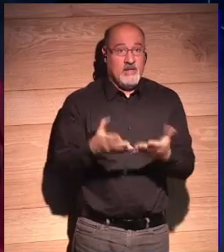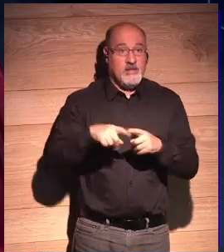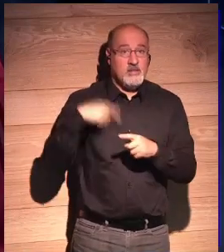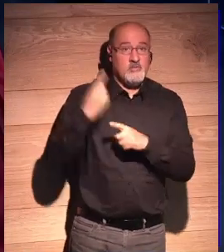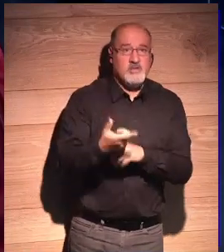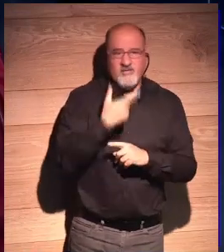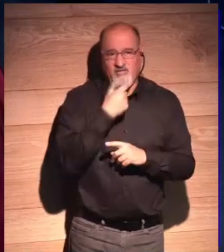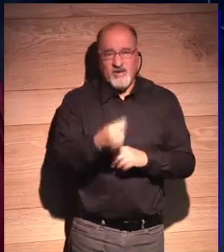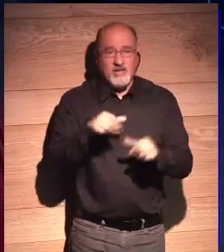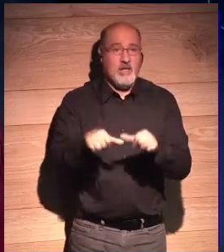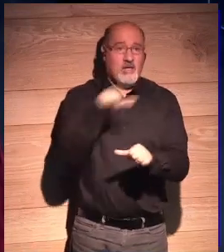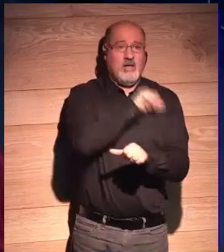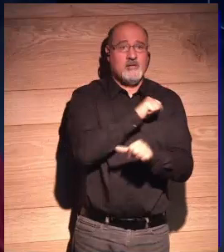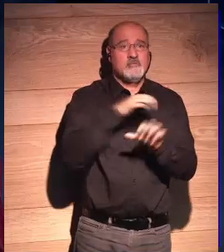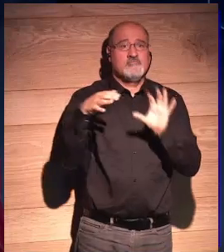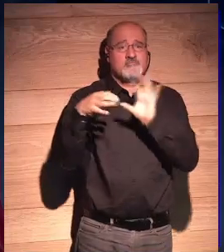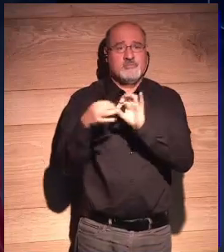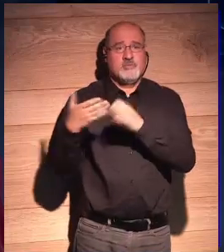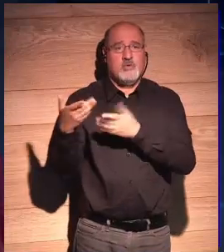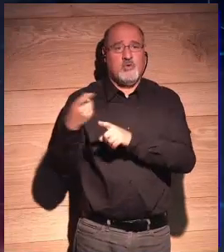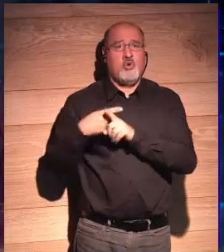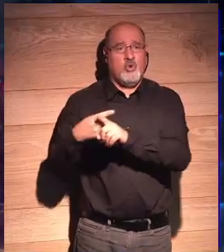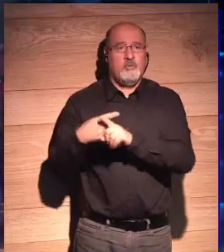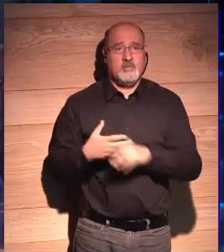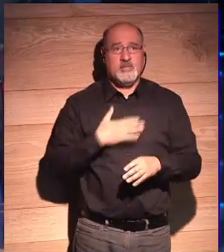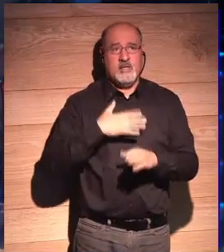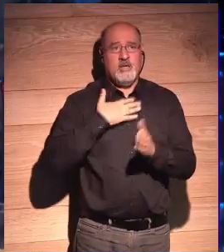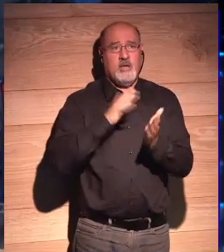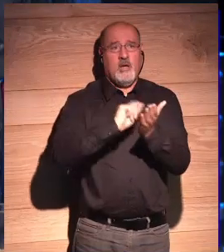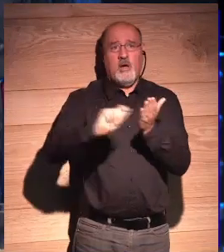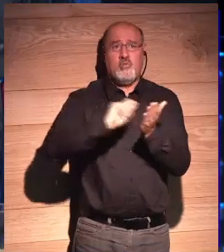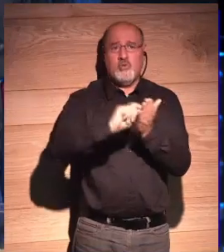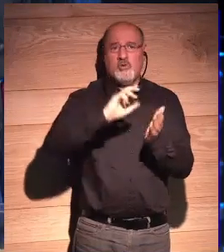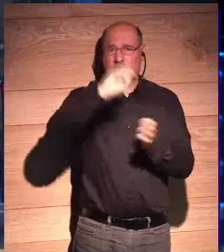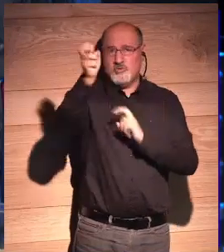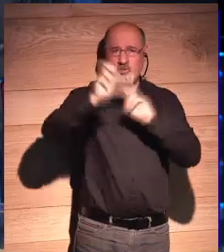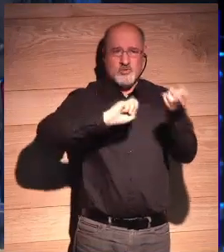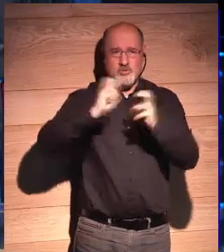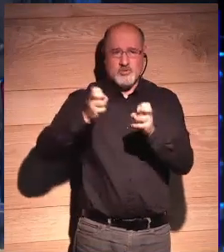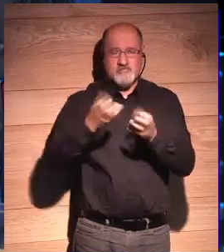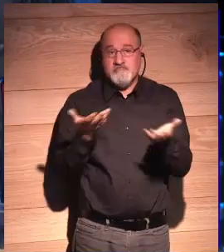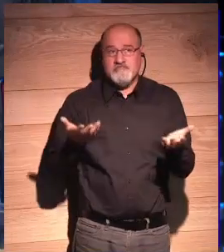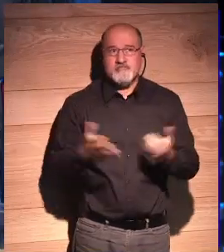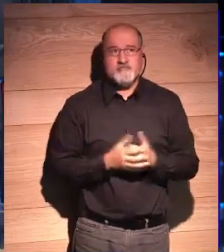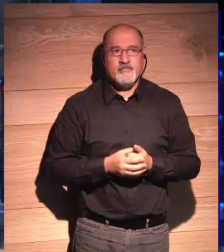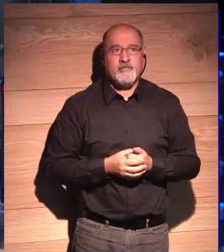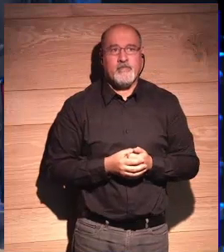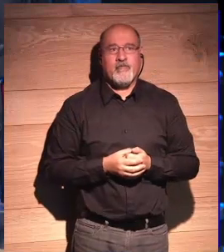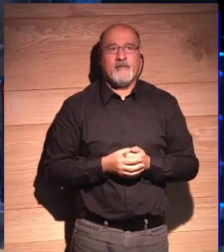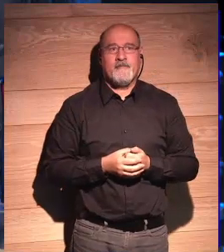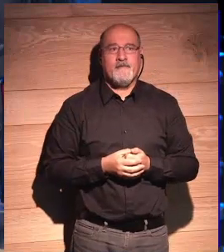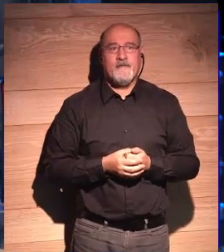swiped this from, and it was impossible to explain. Like, you know, that was done in the spirit